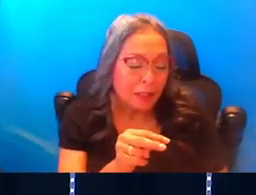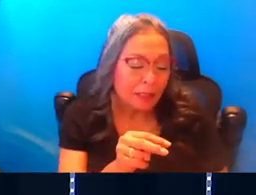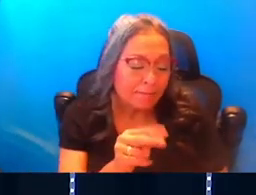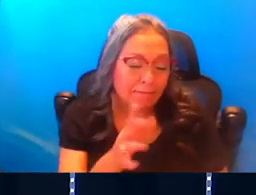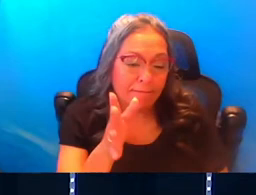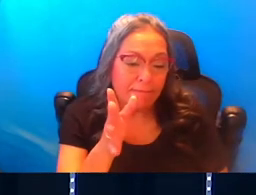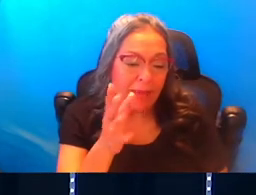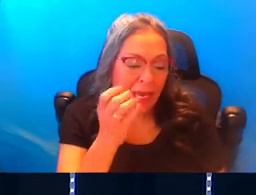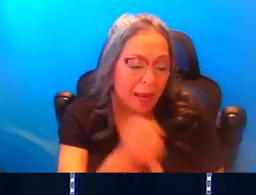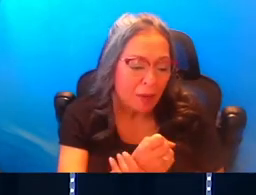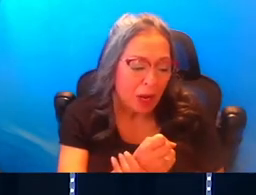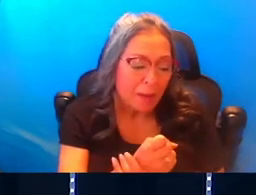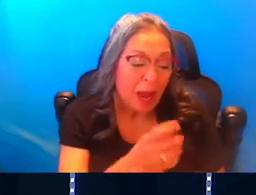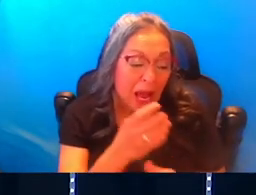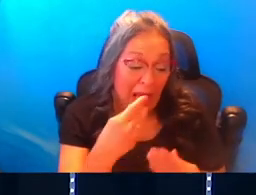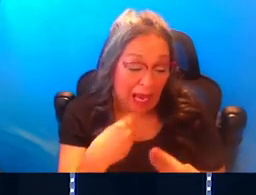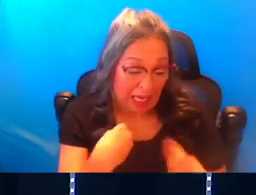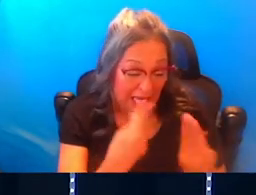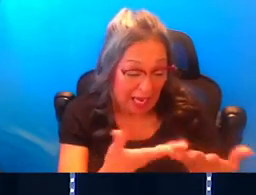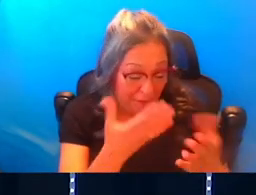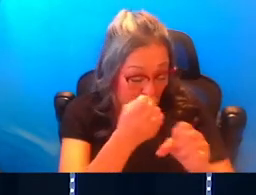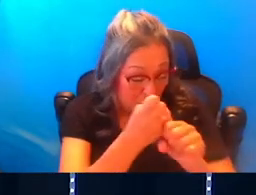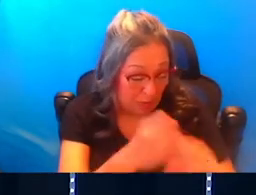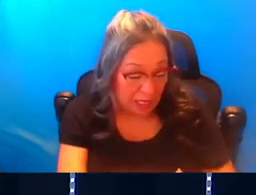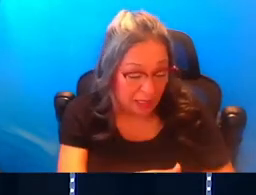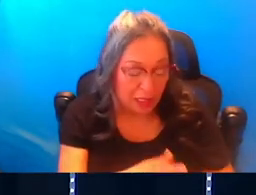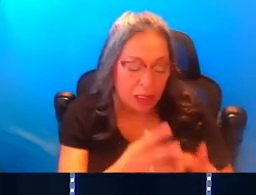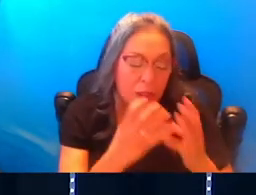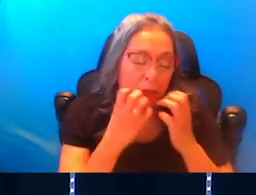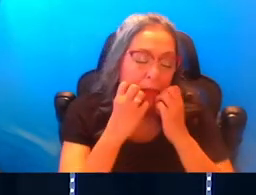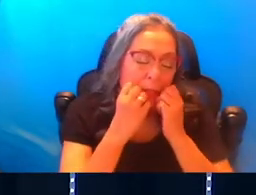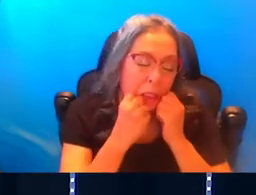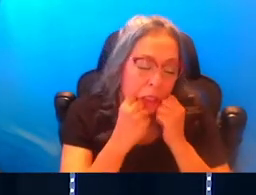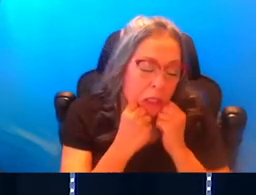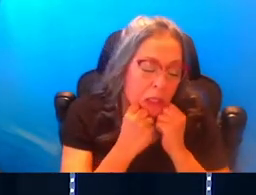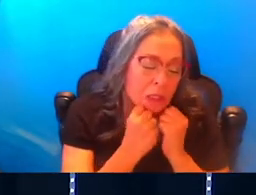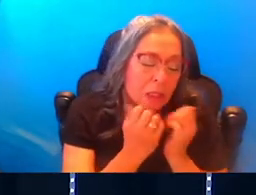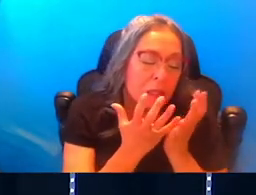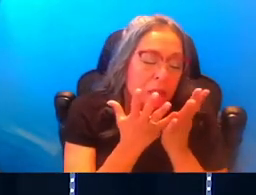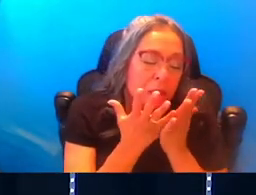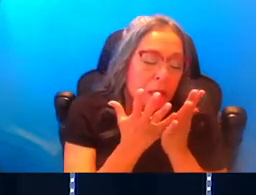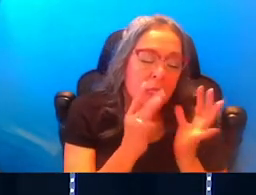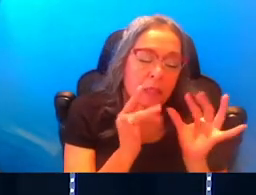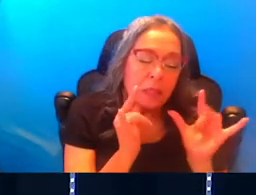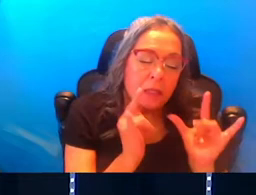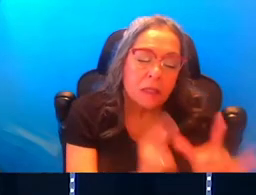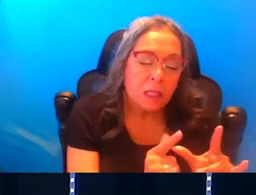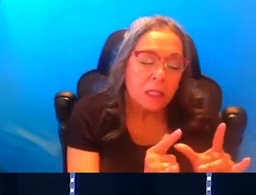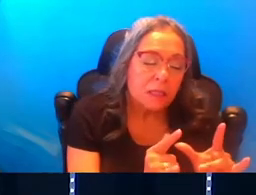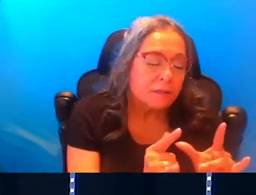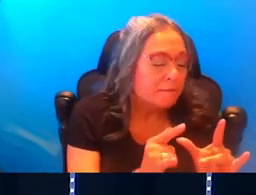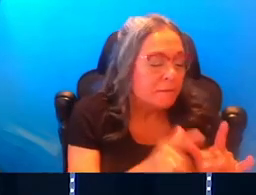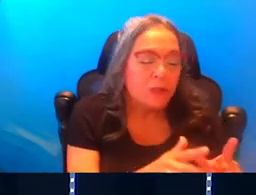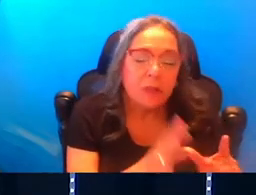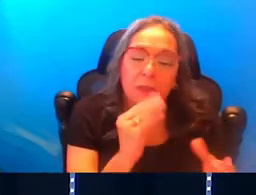the blessing that I gave you, you've so adored him. You've so wrapped your whole life around him.